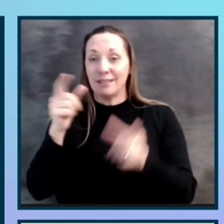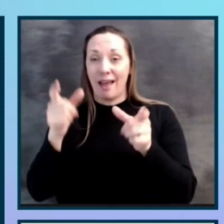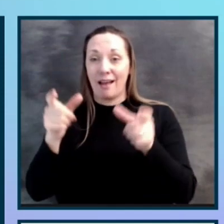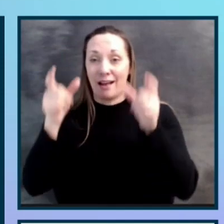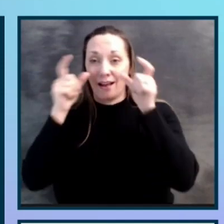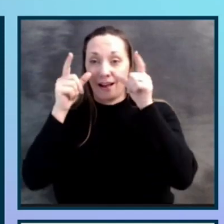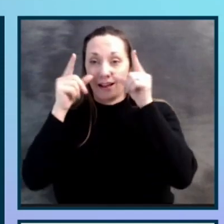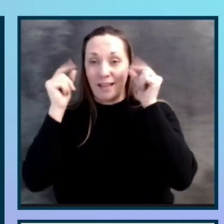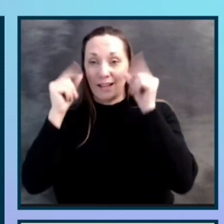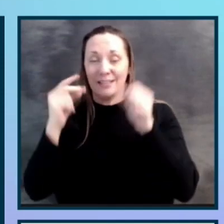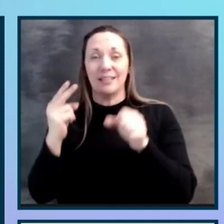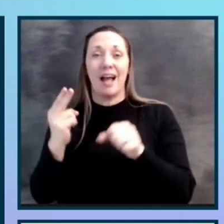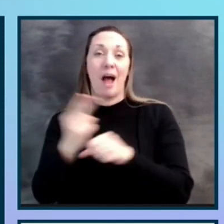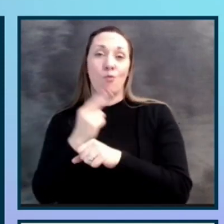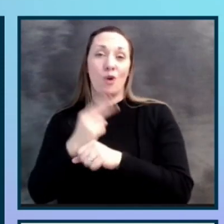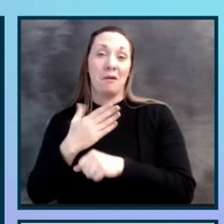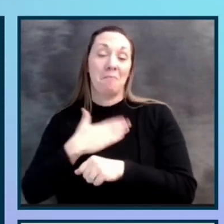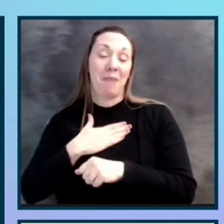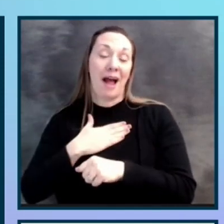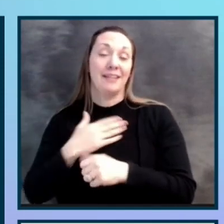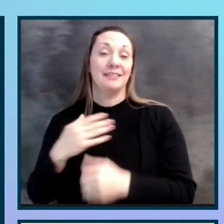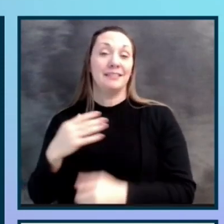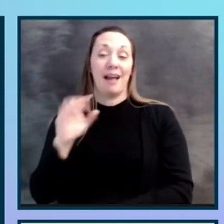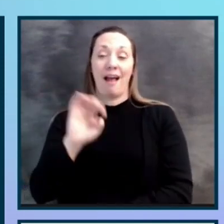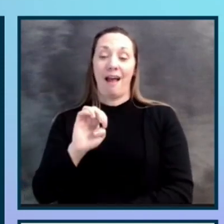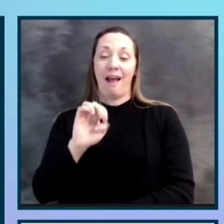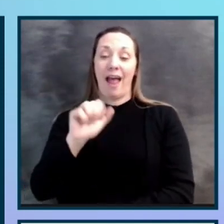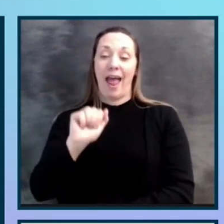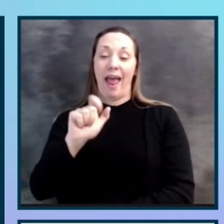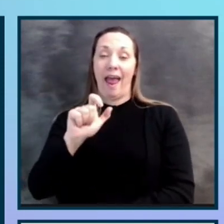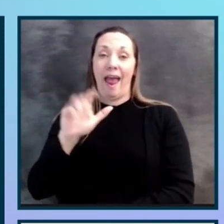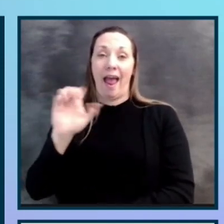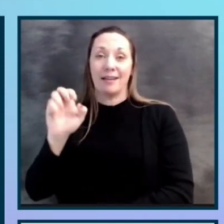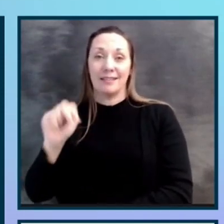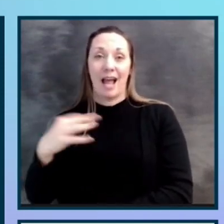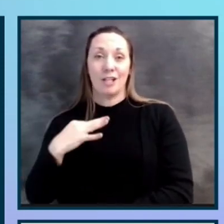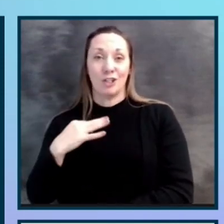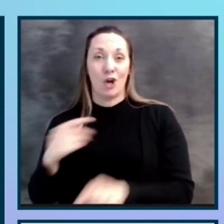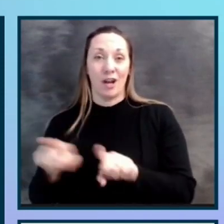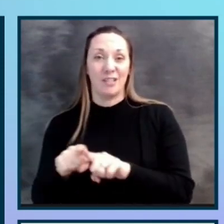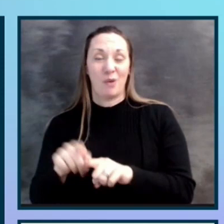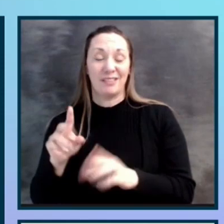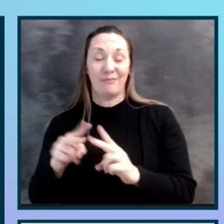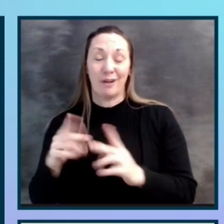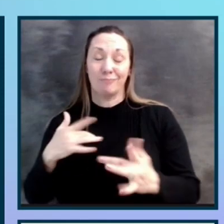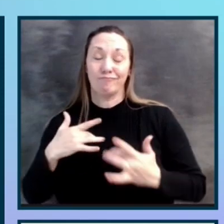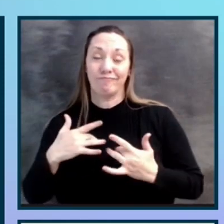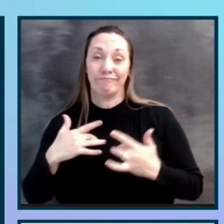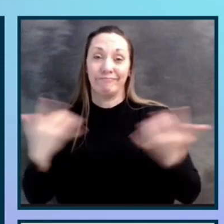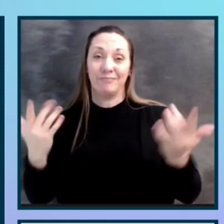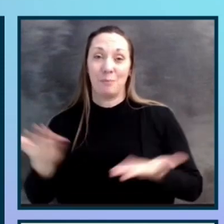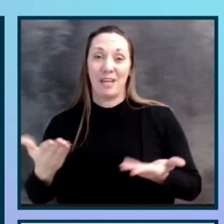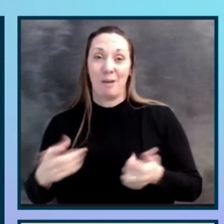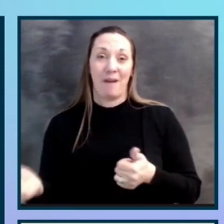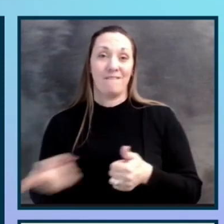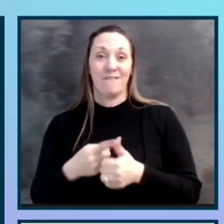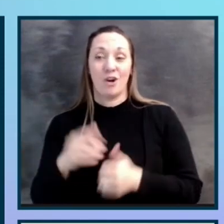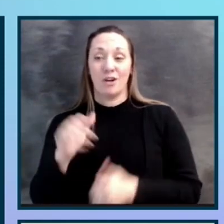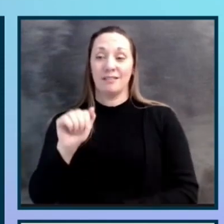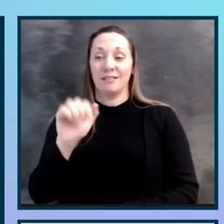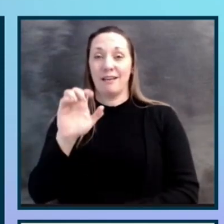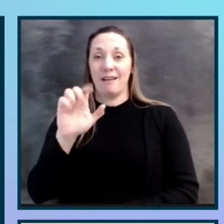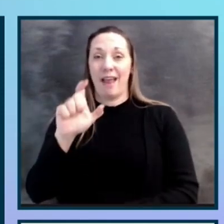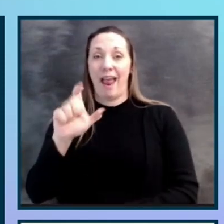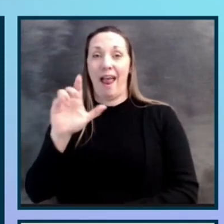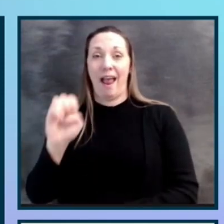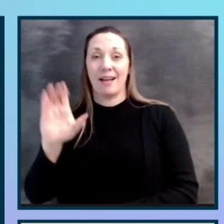lovely AxCon shirt as well, and I am super pumped to be here today for my first ever AxCon talk. So thank you very